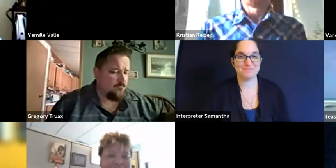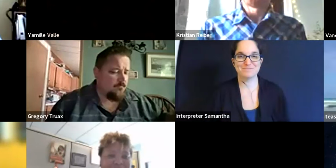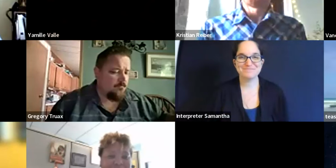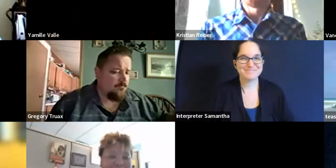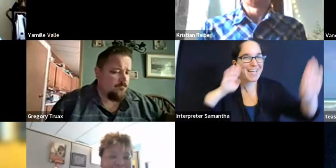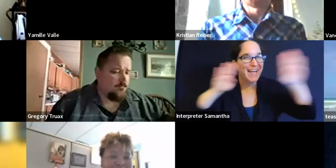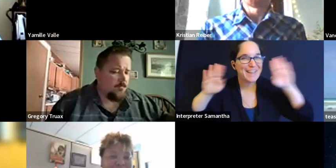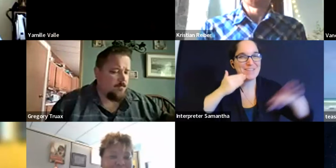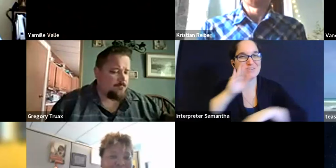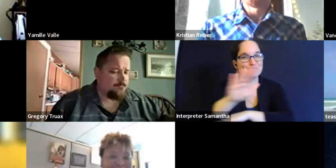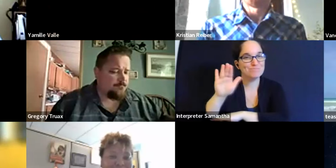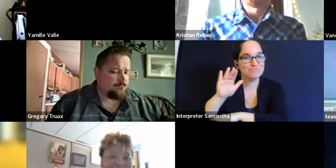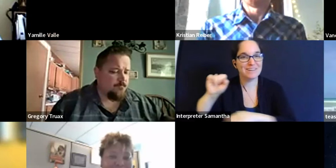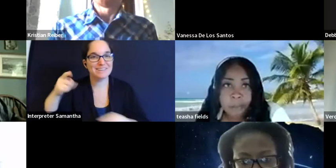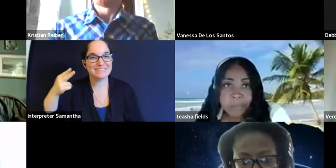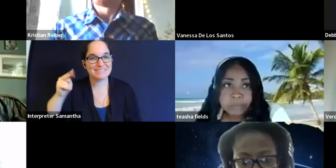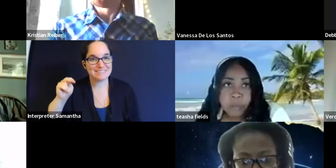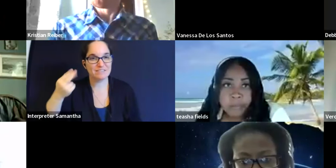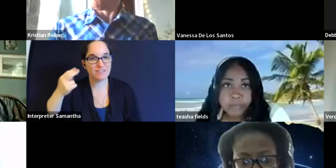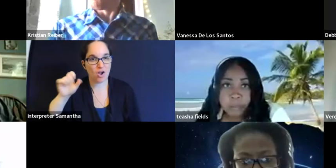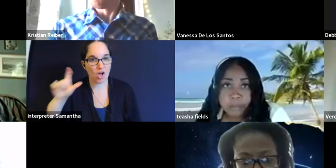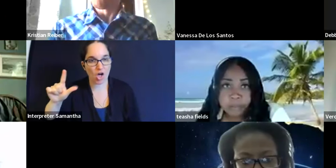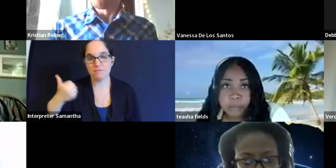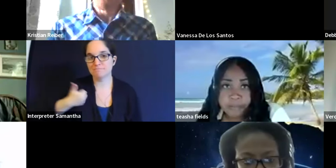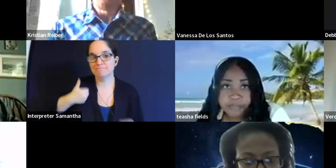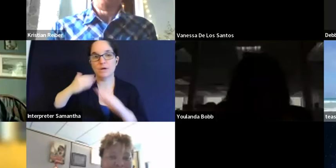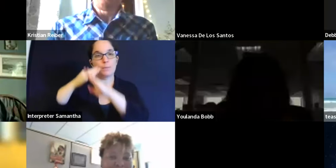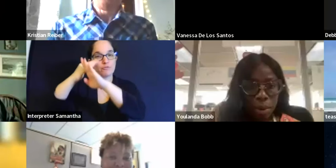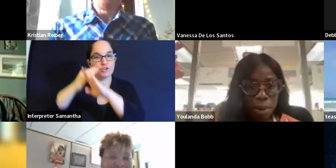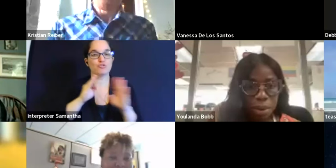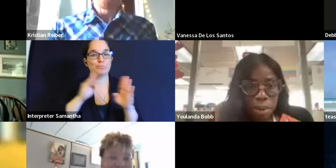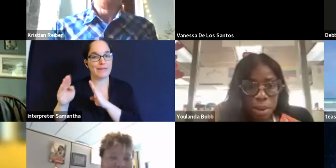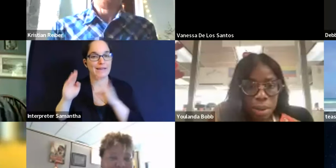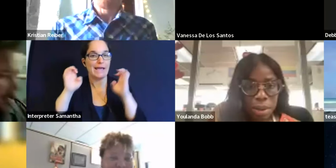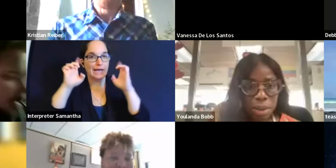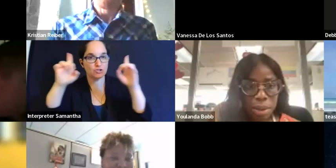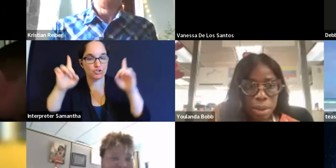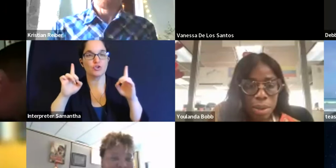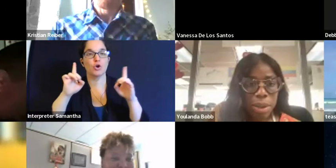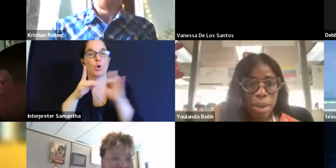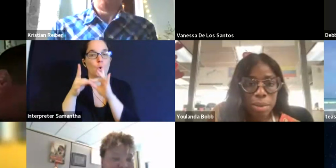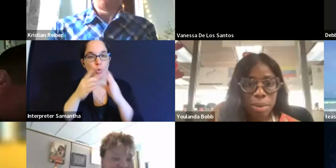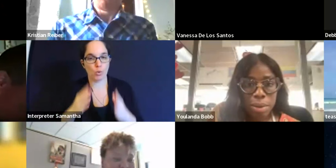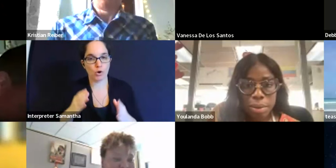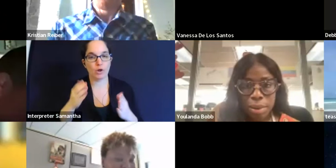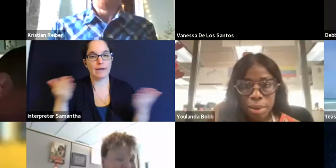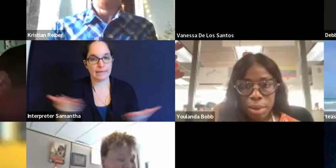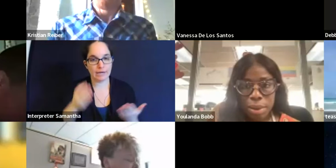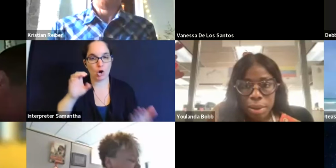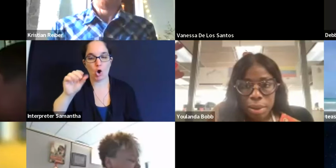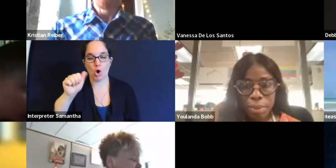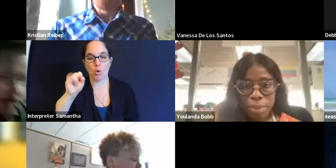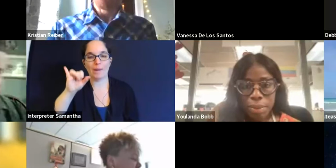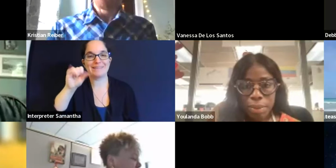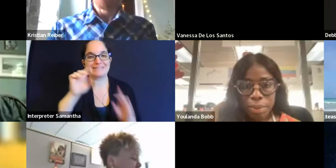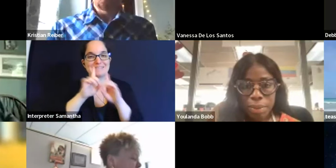Hey, good afternoon. I'm Stephen Hall. I am the Prevention Planning and Education Coordinator here at OASIS Division of Prevention